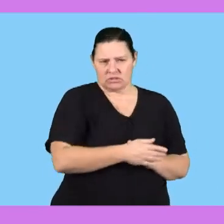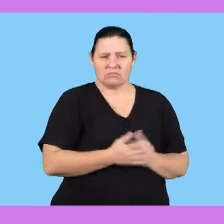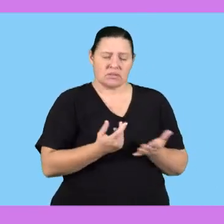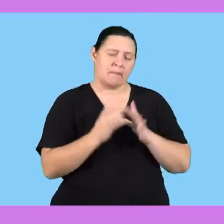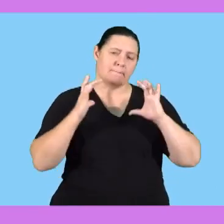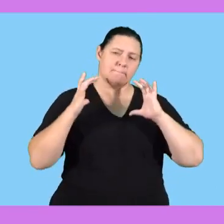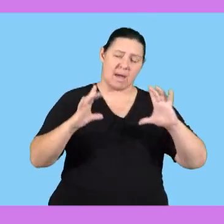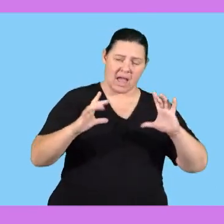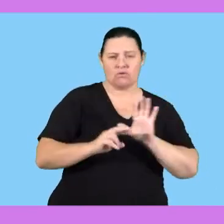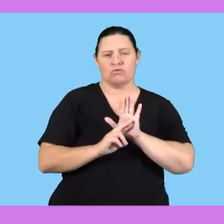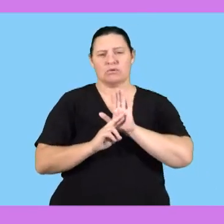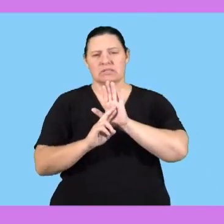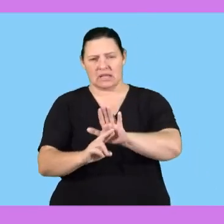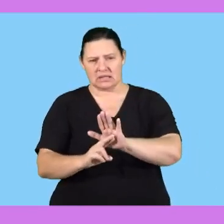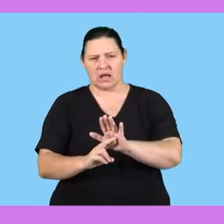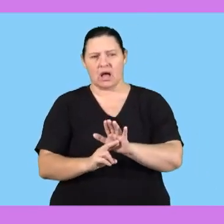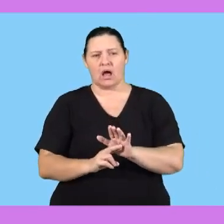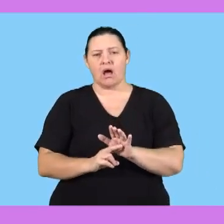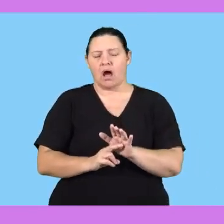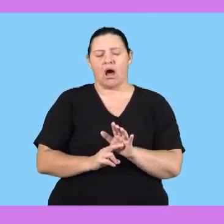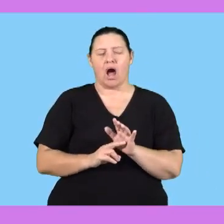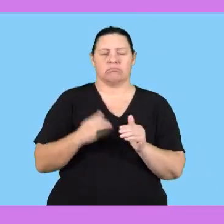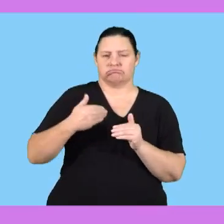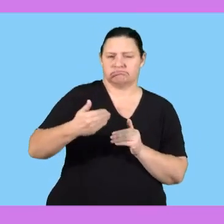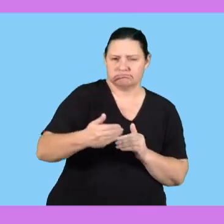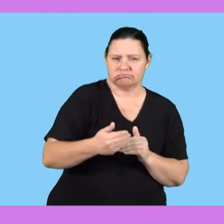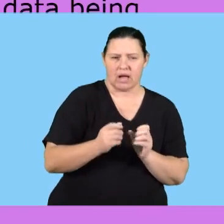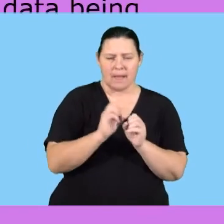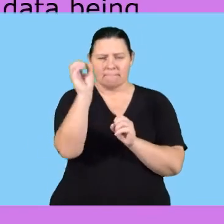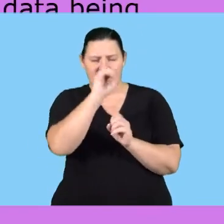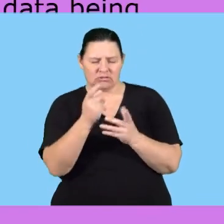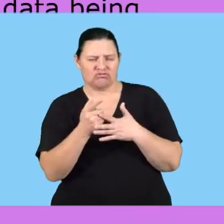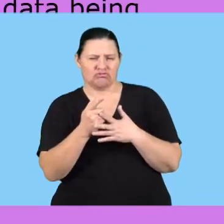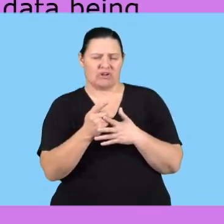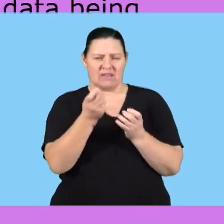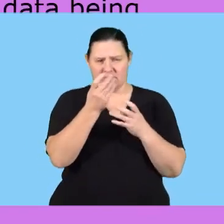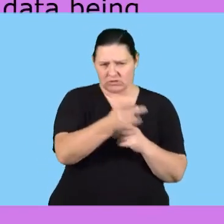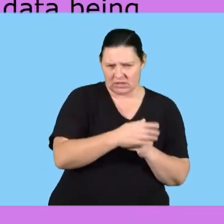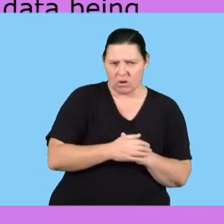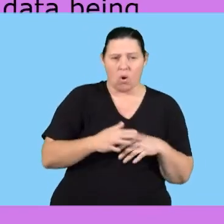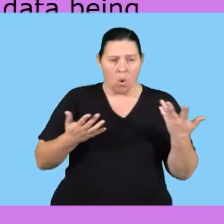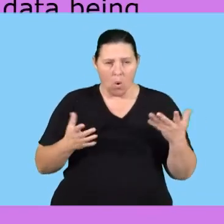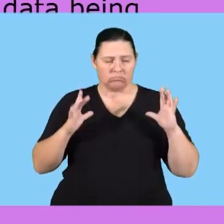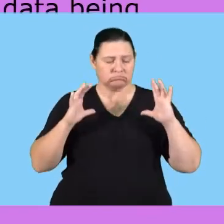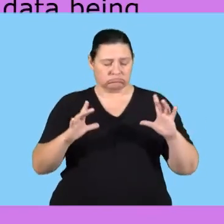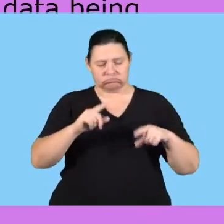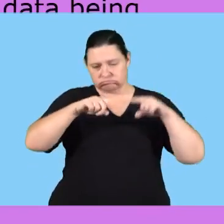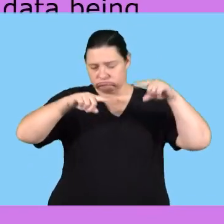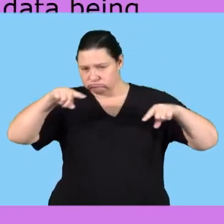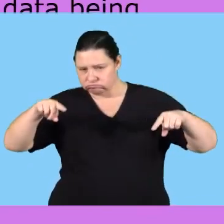we use pie charts to represent categorical data. Then also important, the way in which a